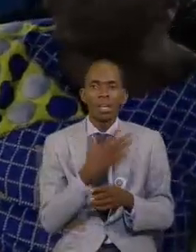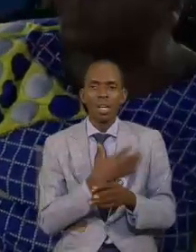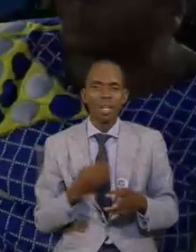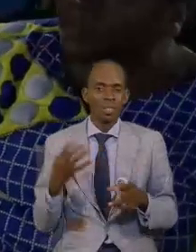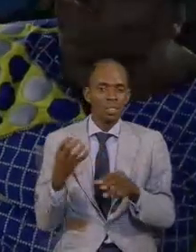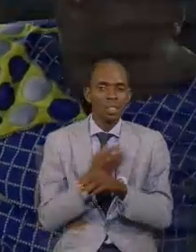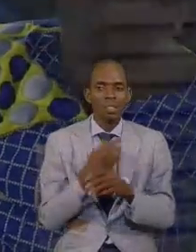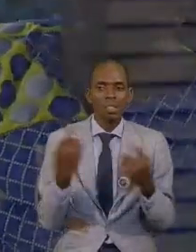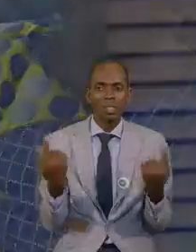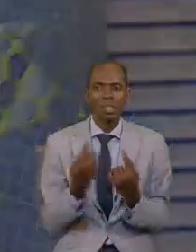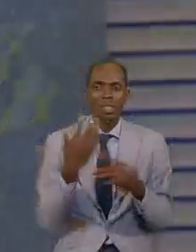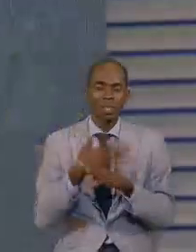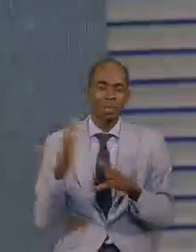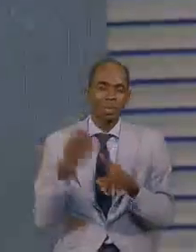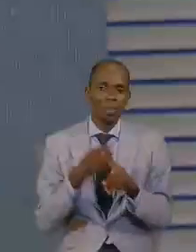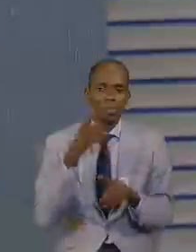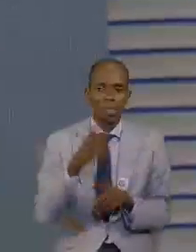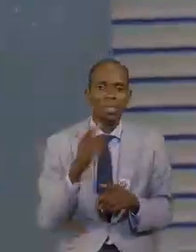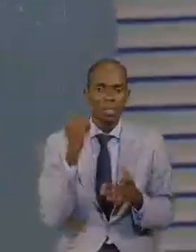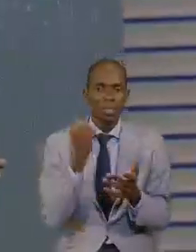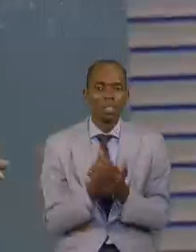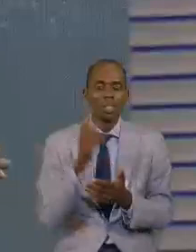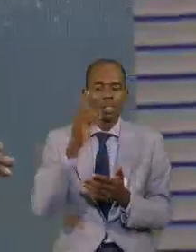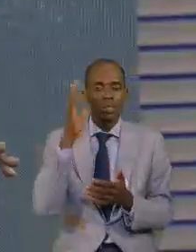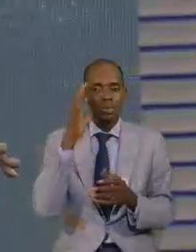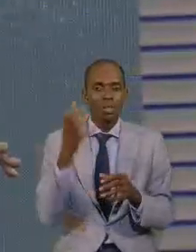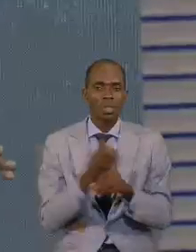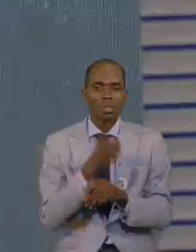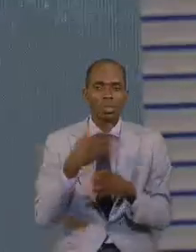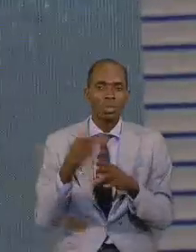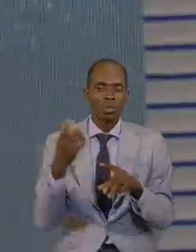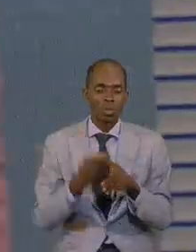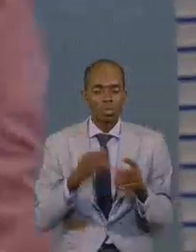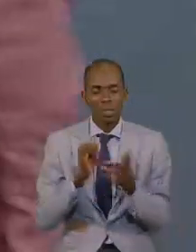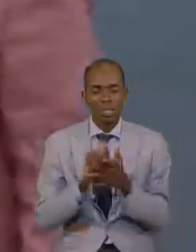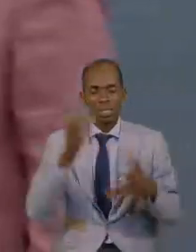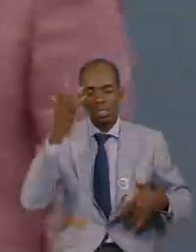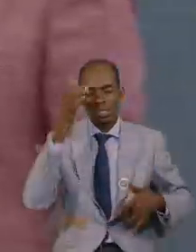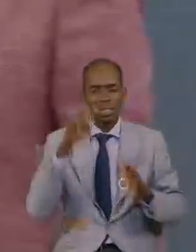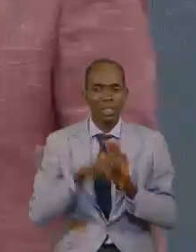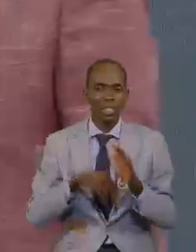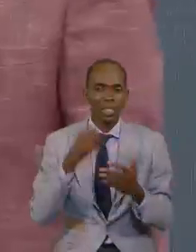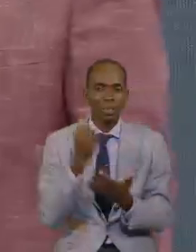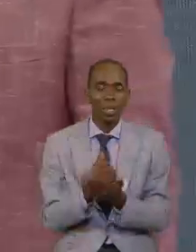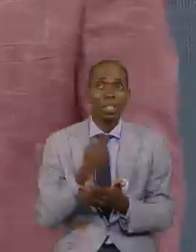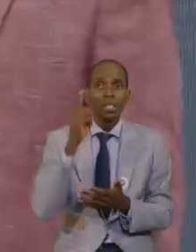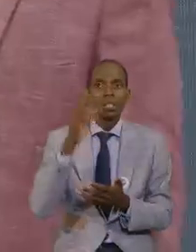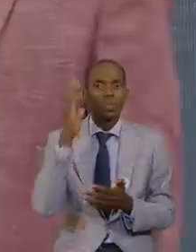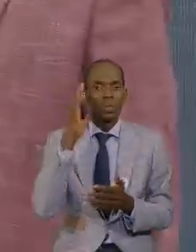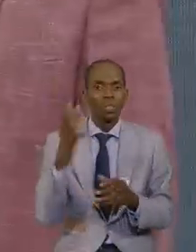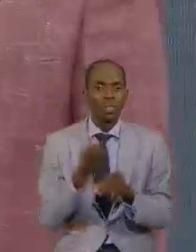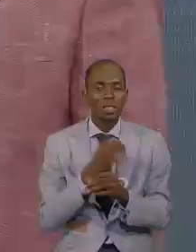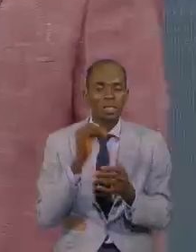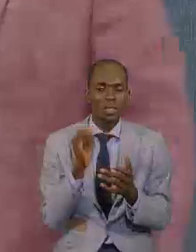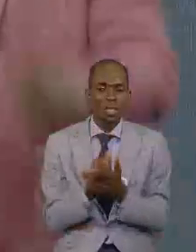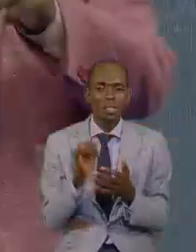from you. He'll take you away from that sickness. He'll take the satanic torment away from